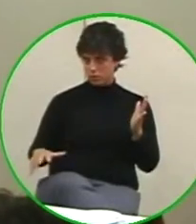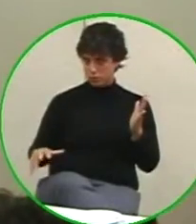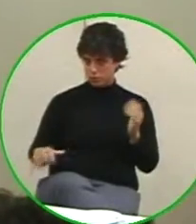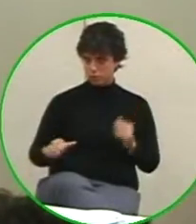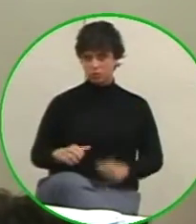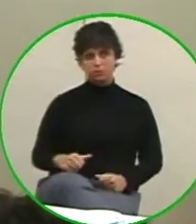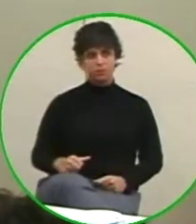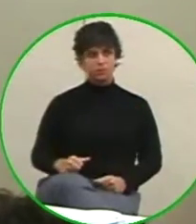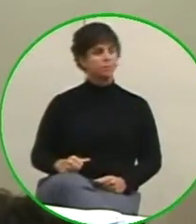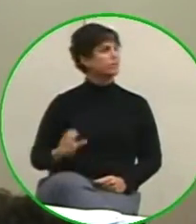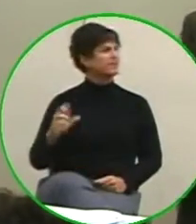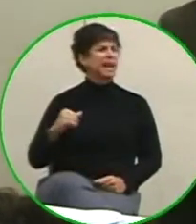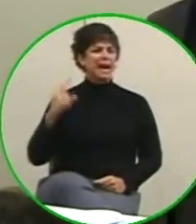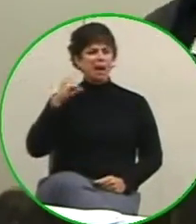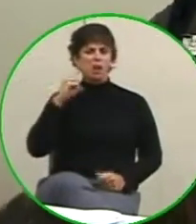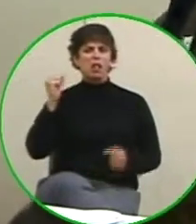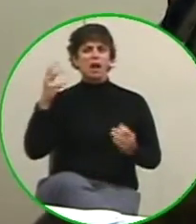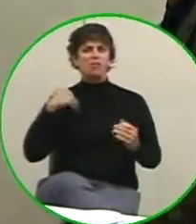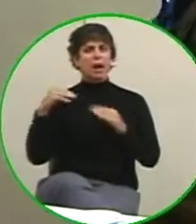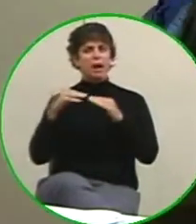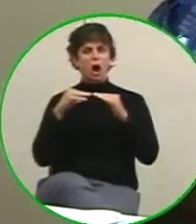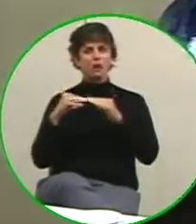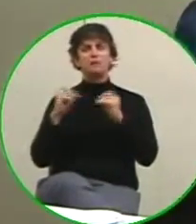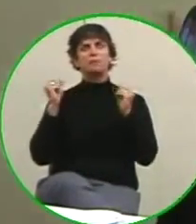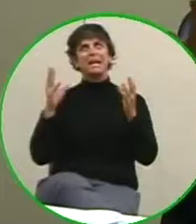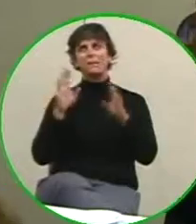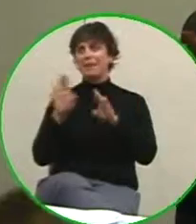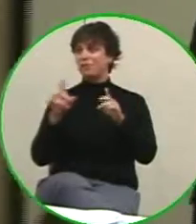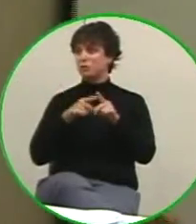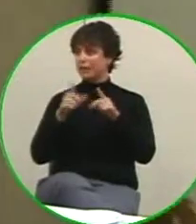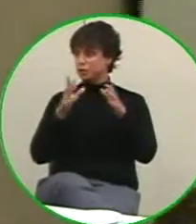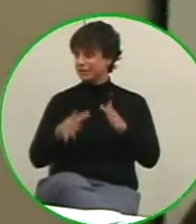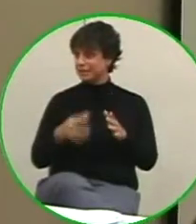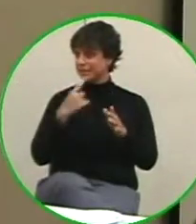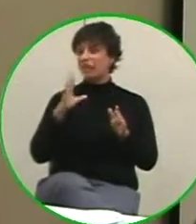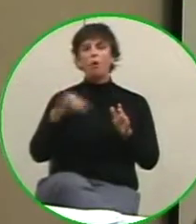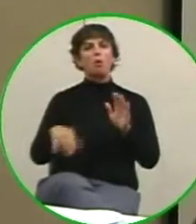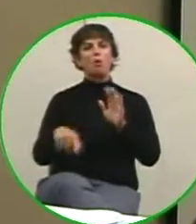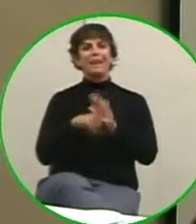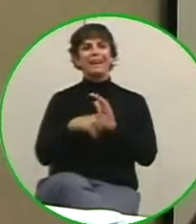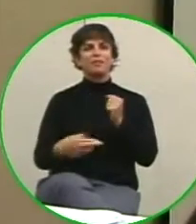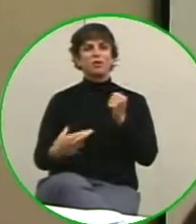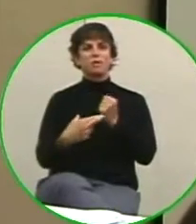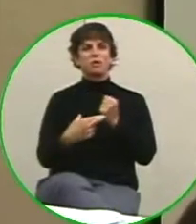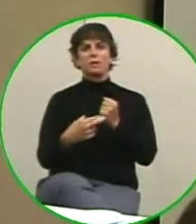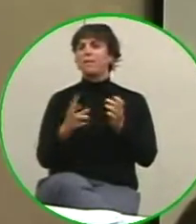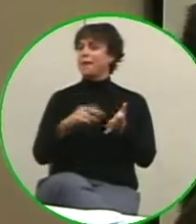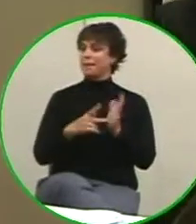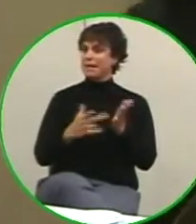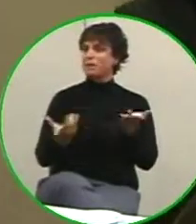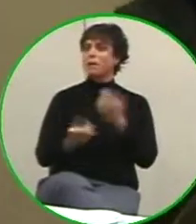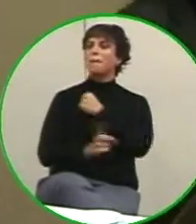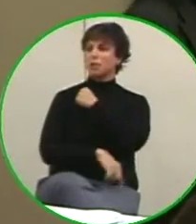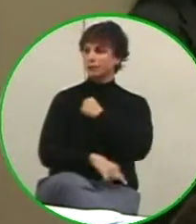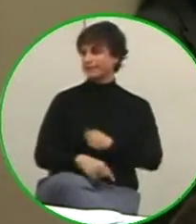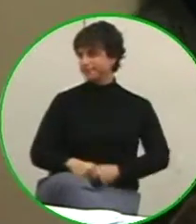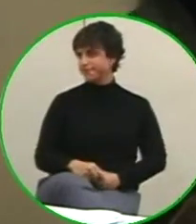Now, I hear a lot of my colleagues and a lot of behavior specialists saying negative reinforcement when what they mean is punishment.